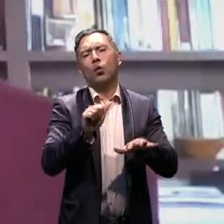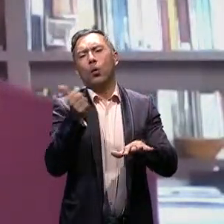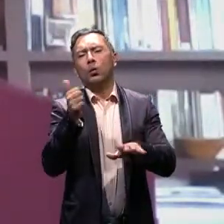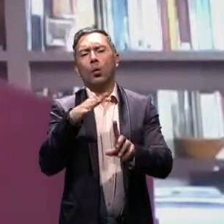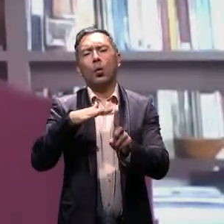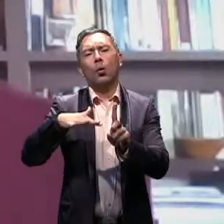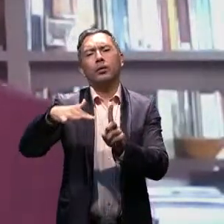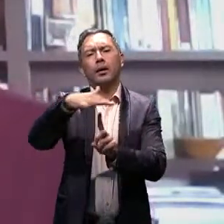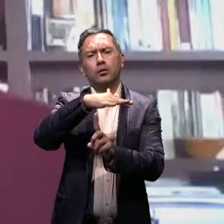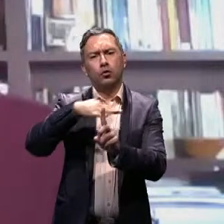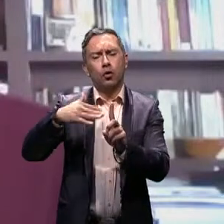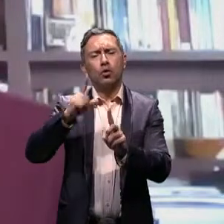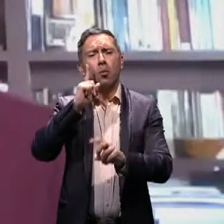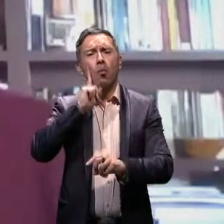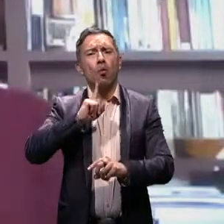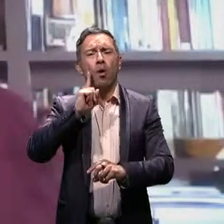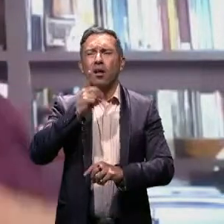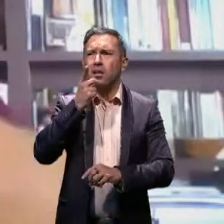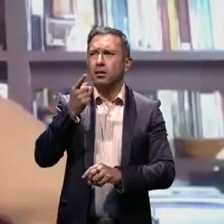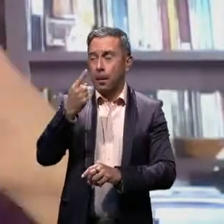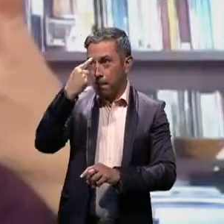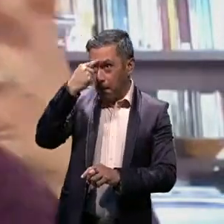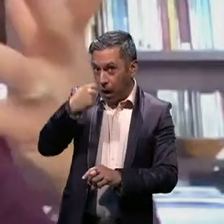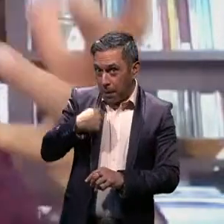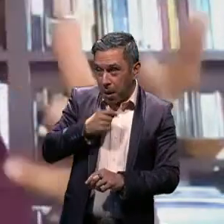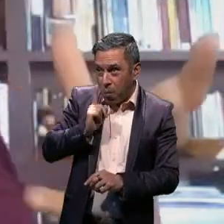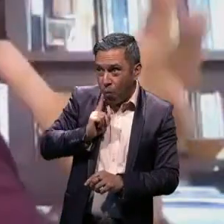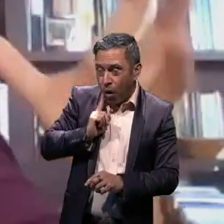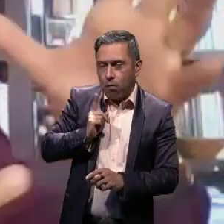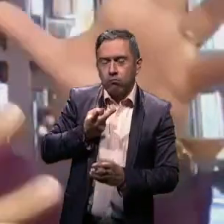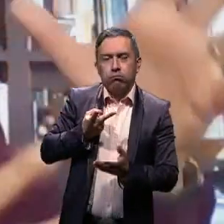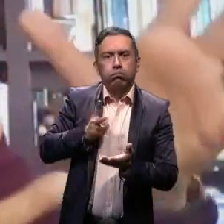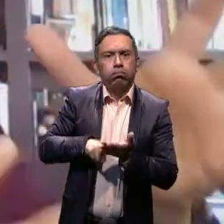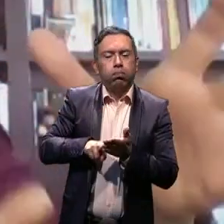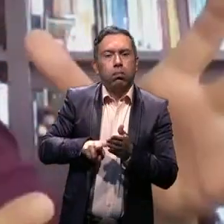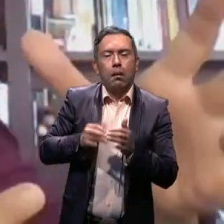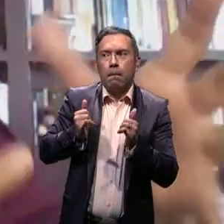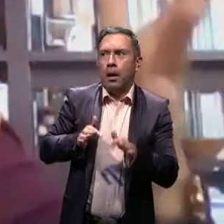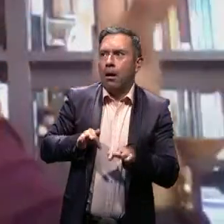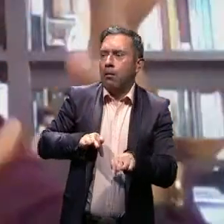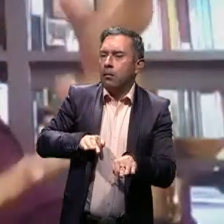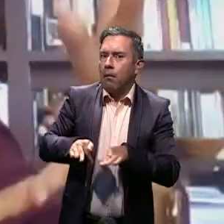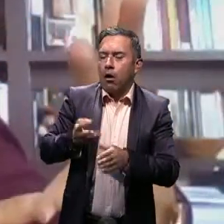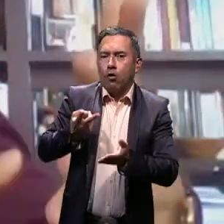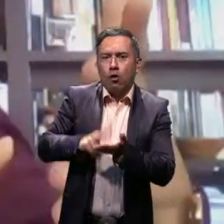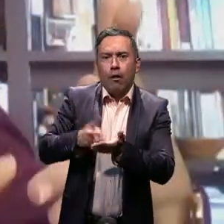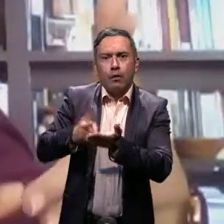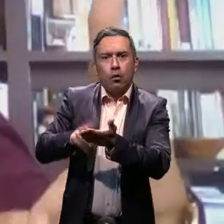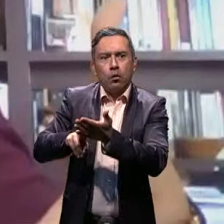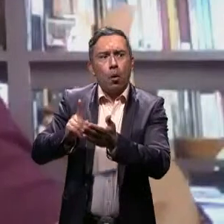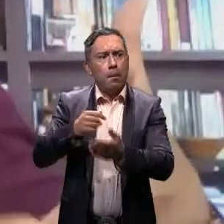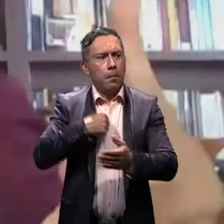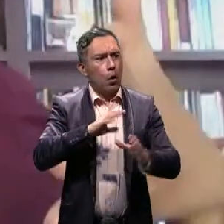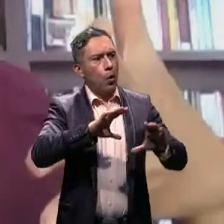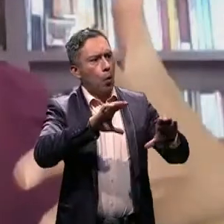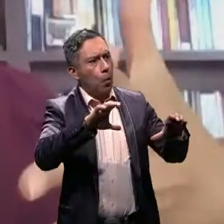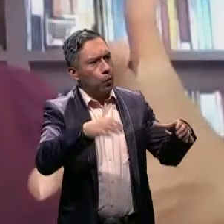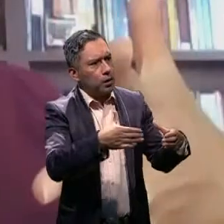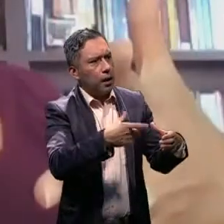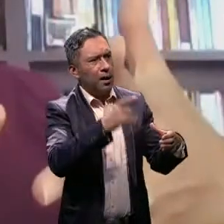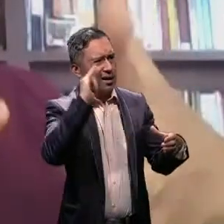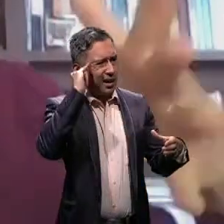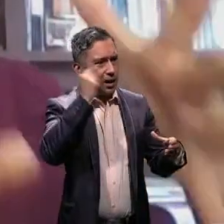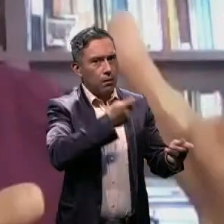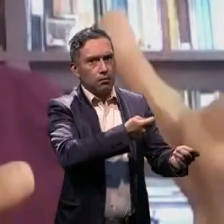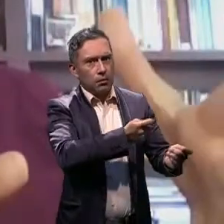which women say, you know what, this represents a larger burden to me. I have community